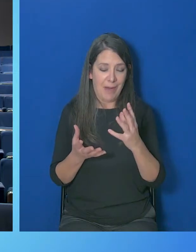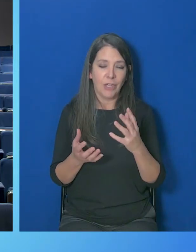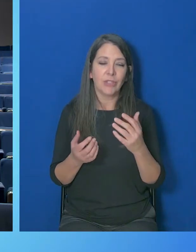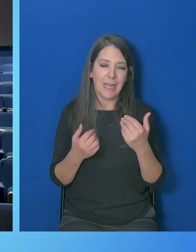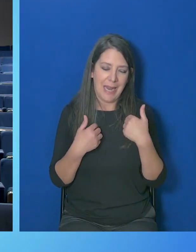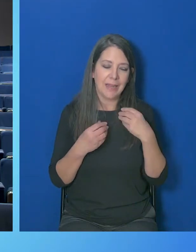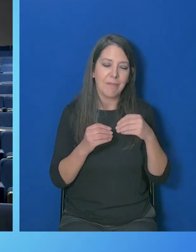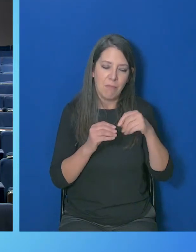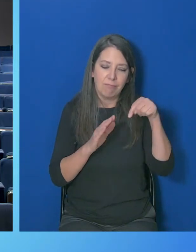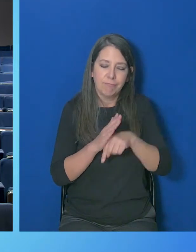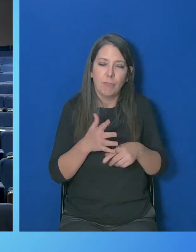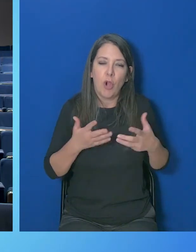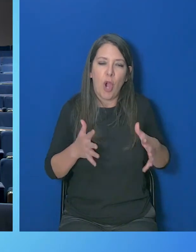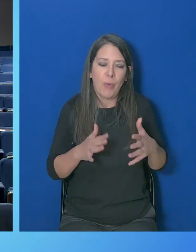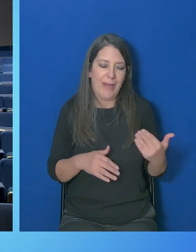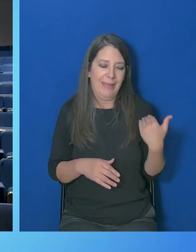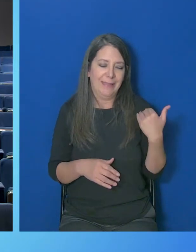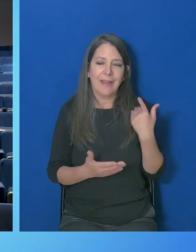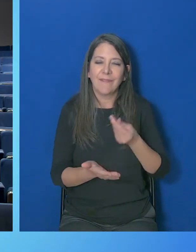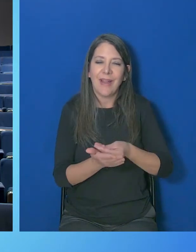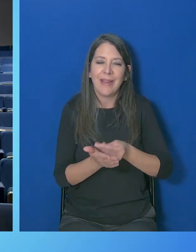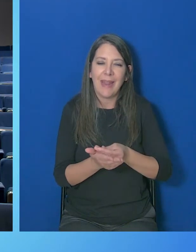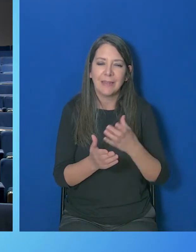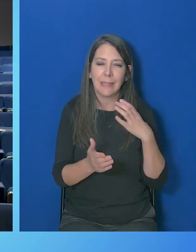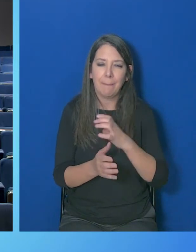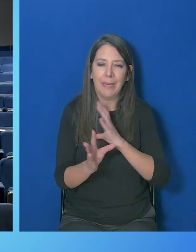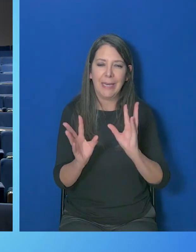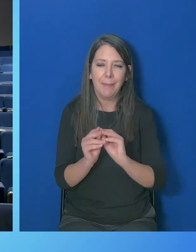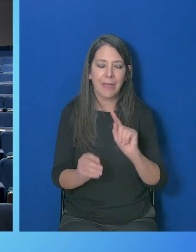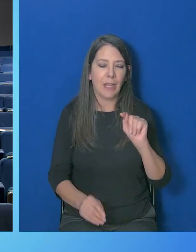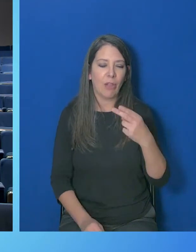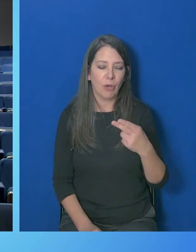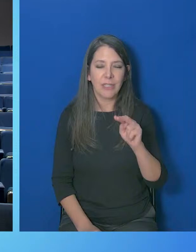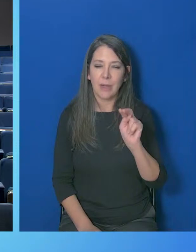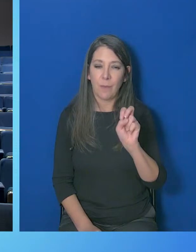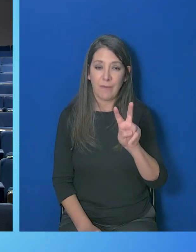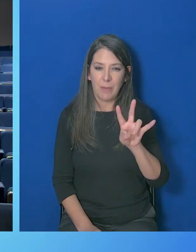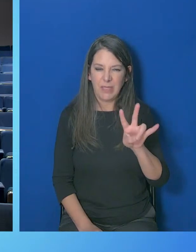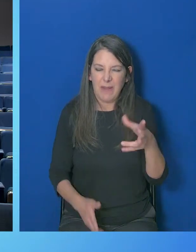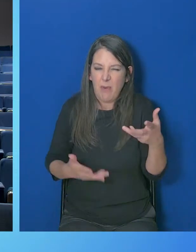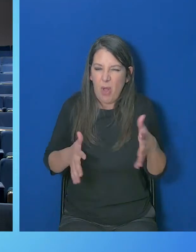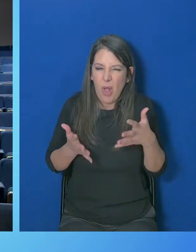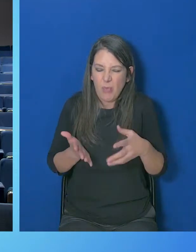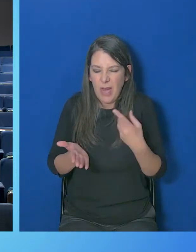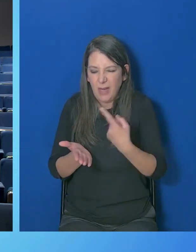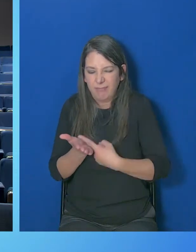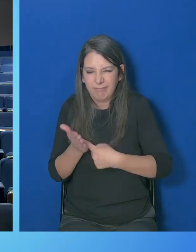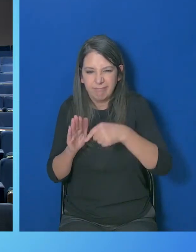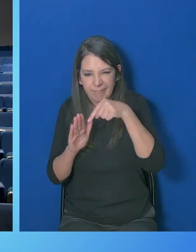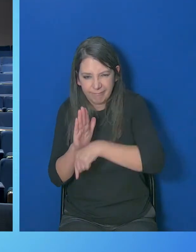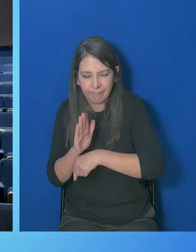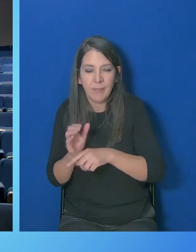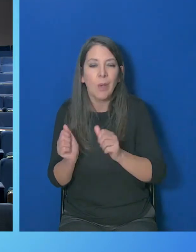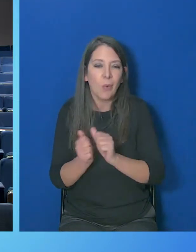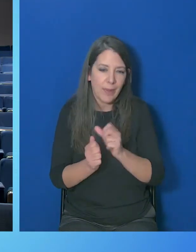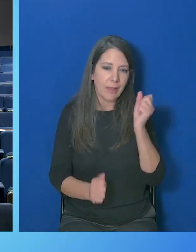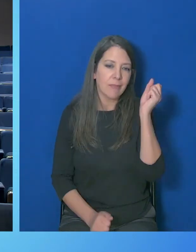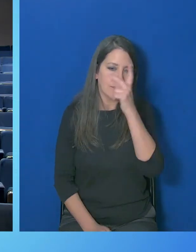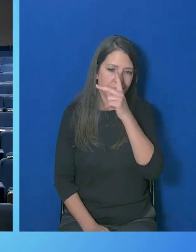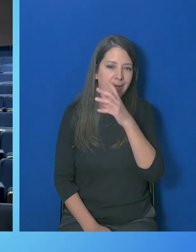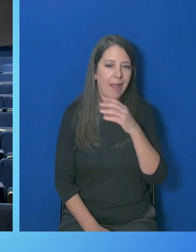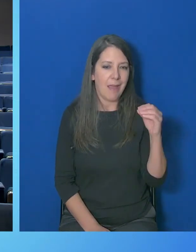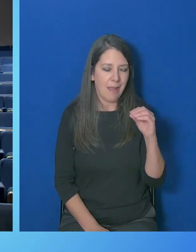detail at our most recent Finance Committee meeting held on Thursday, November 7th, with Board President Kneifel and Board Member